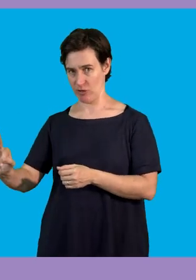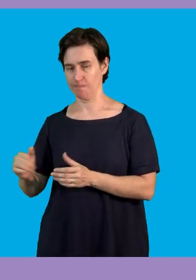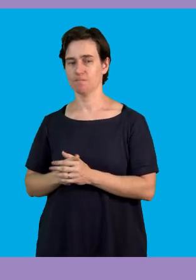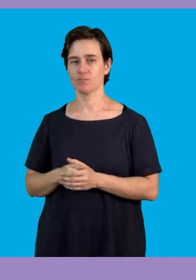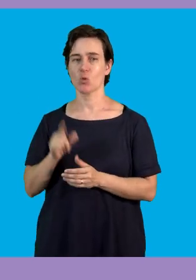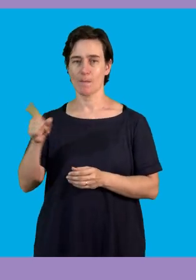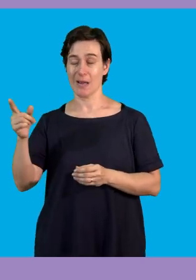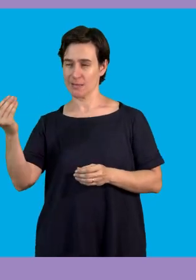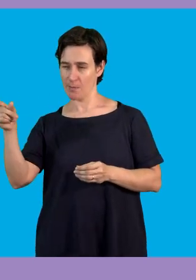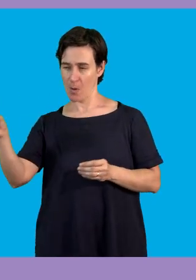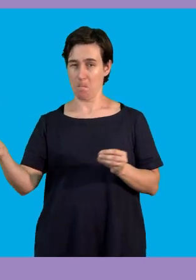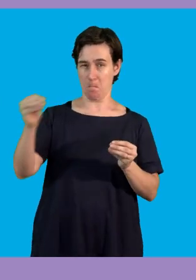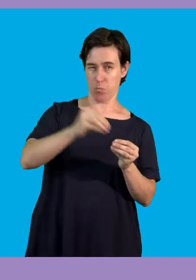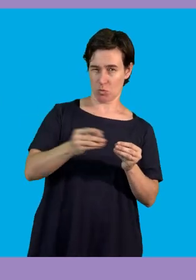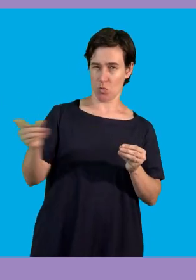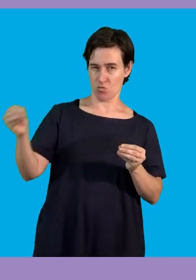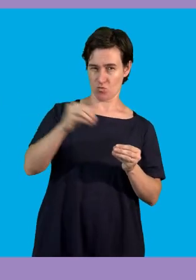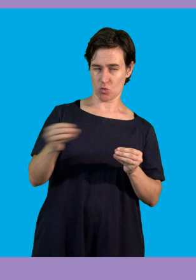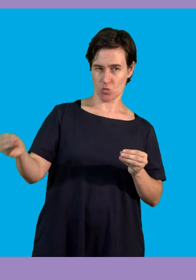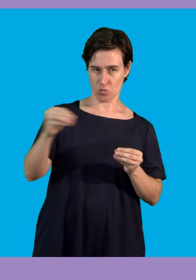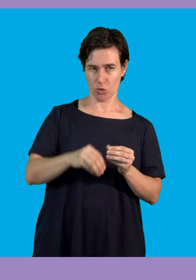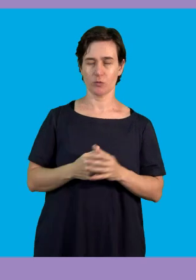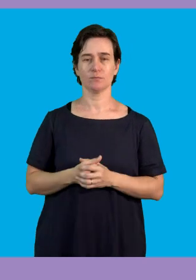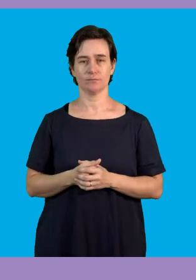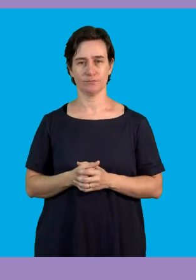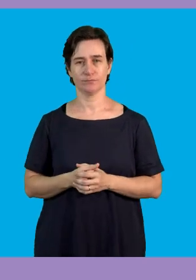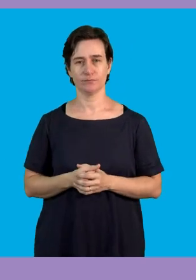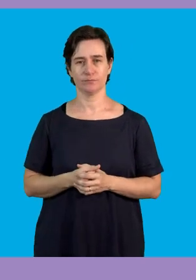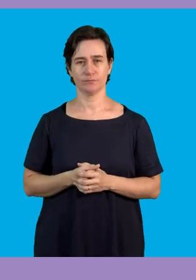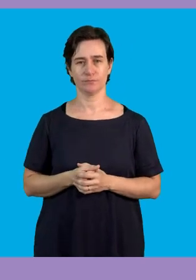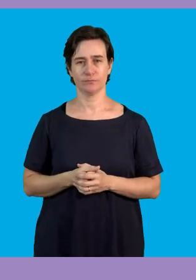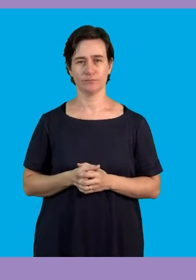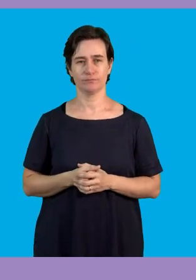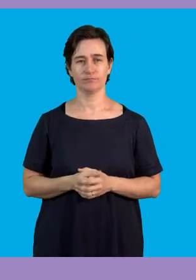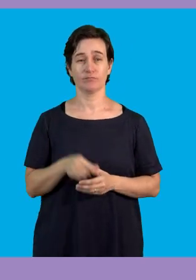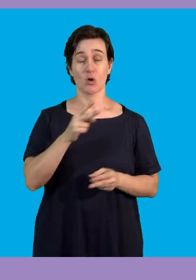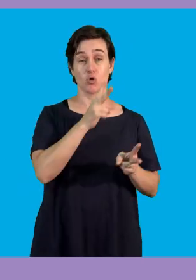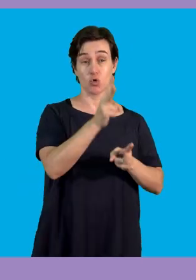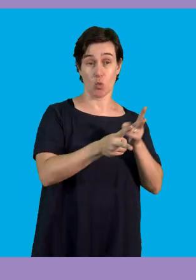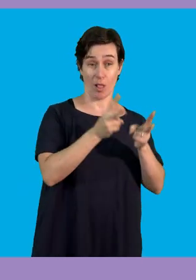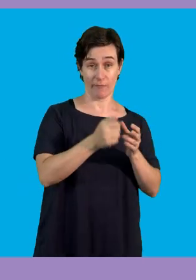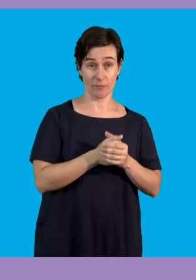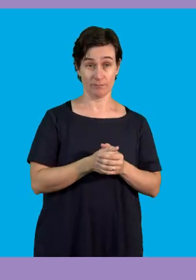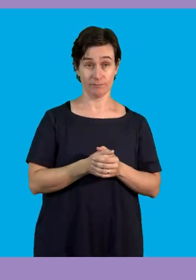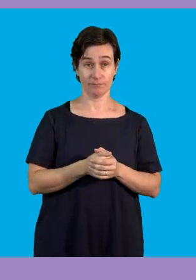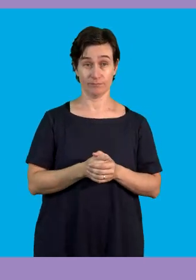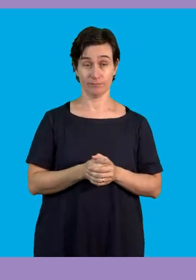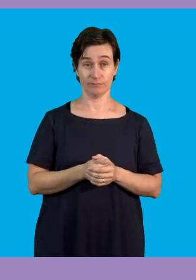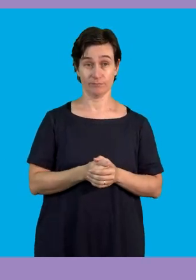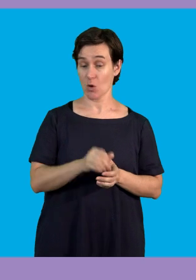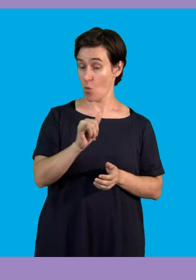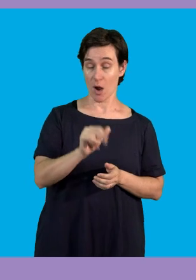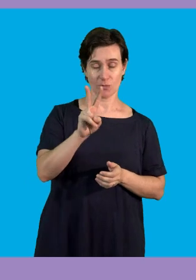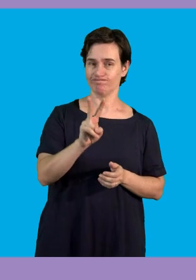are then to substitute those values into the expression and find the value of the expression. So it would be 12. Instead of